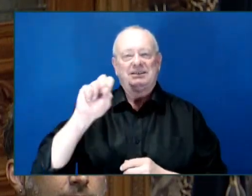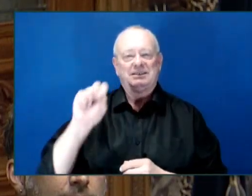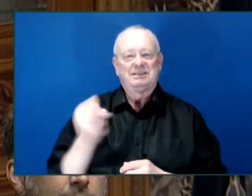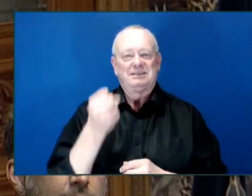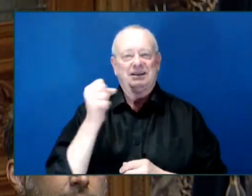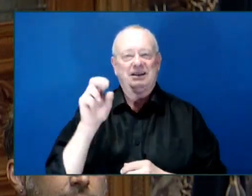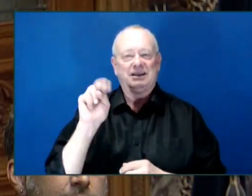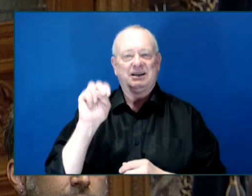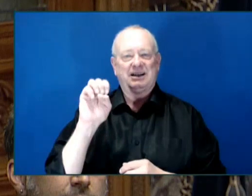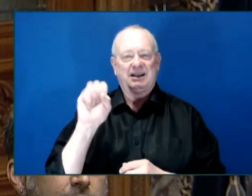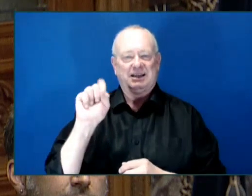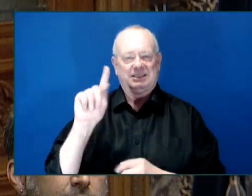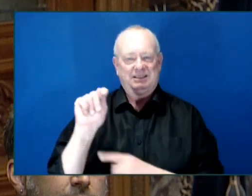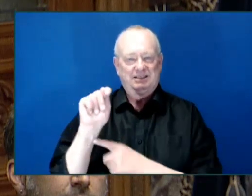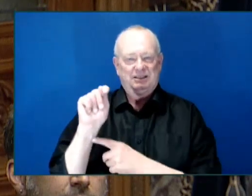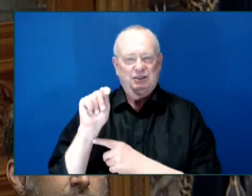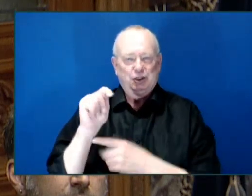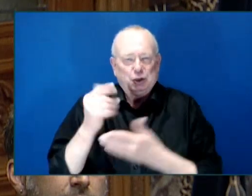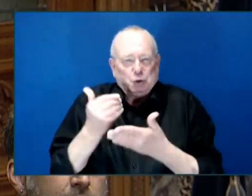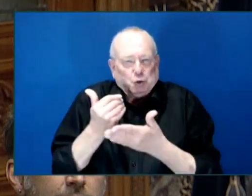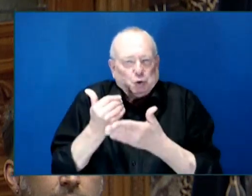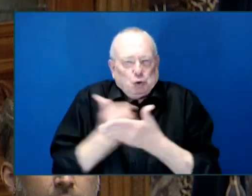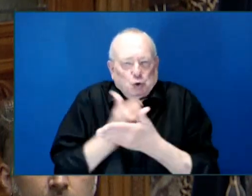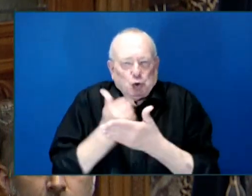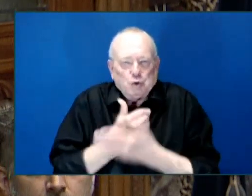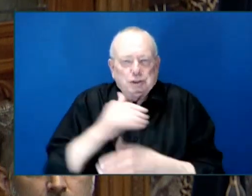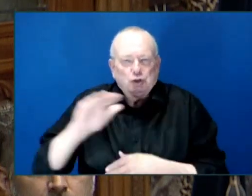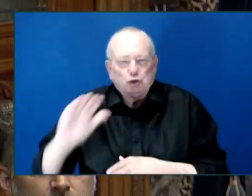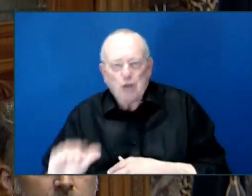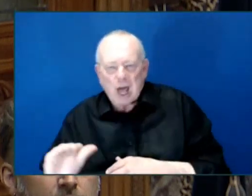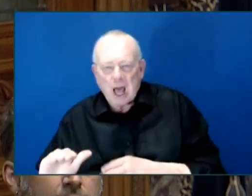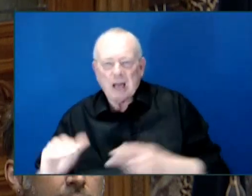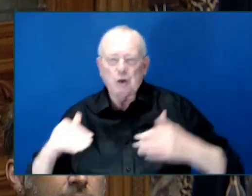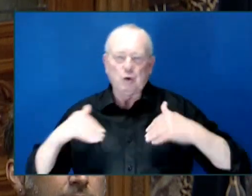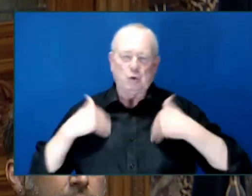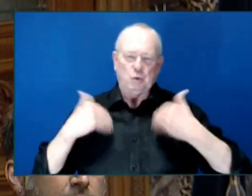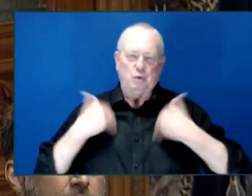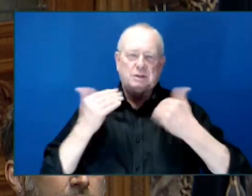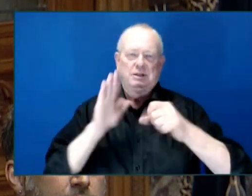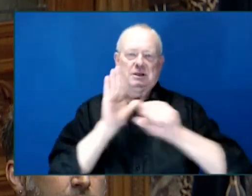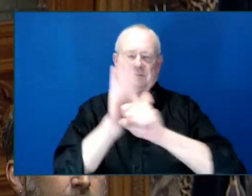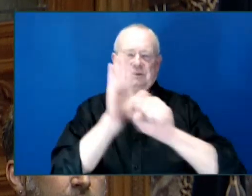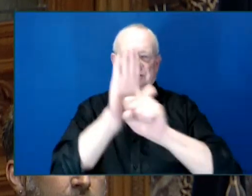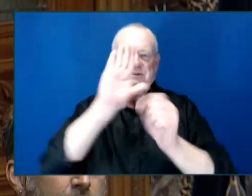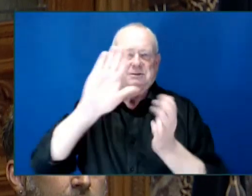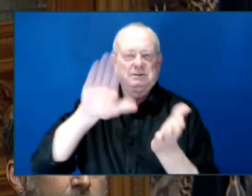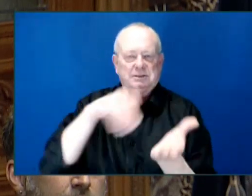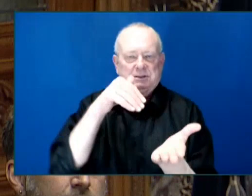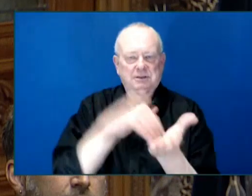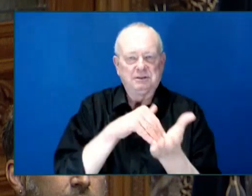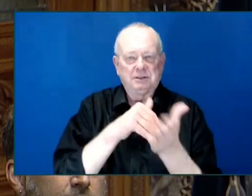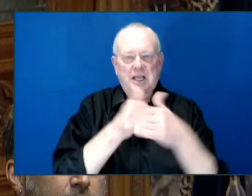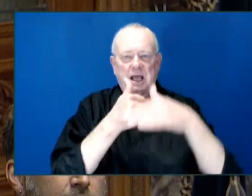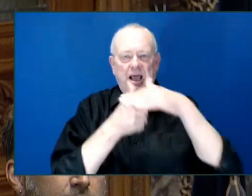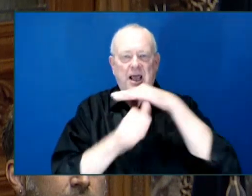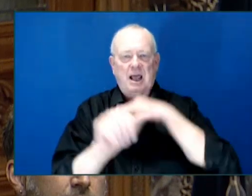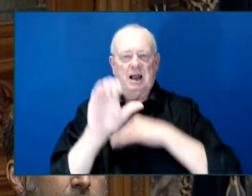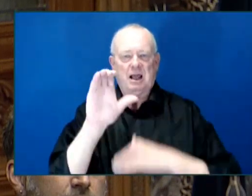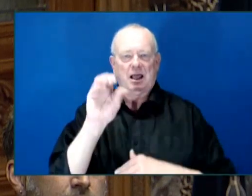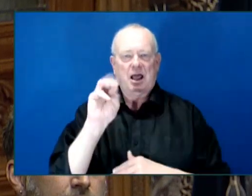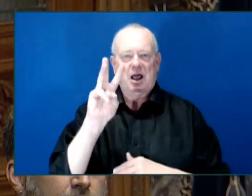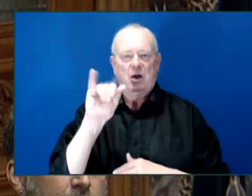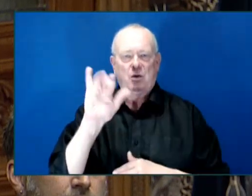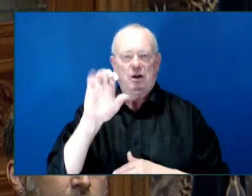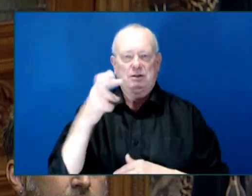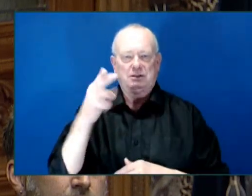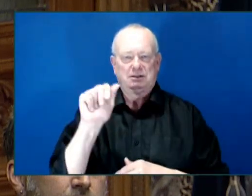Against Violence Society in Duncan. Since opening its doors last spring, Raven's Nest has supported over 40 survivors and witnesses